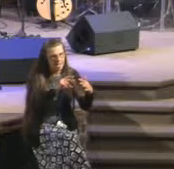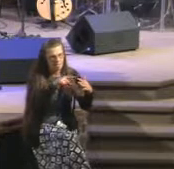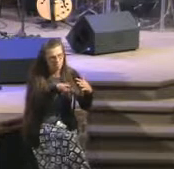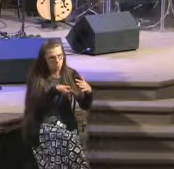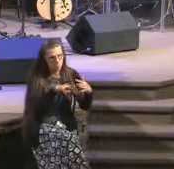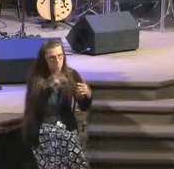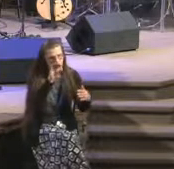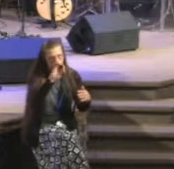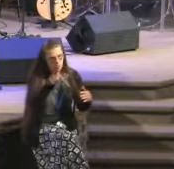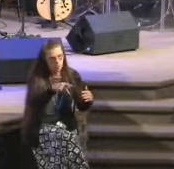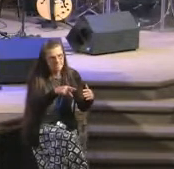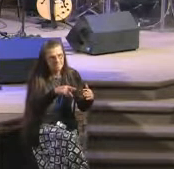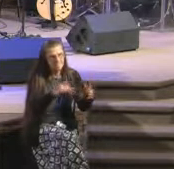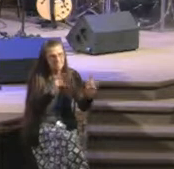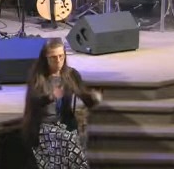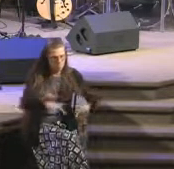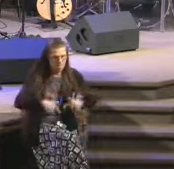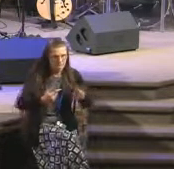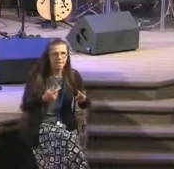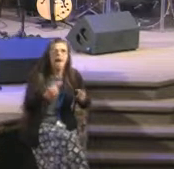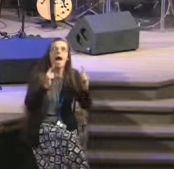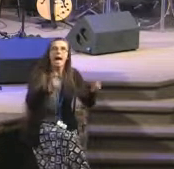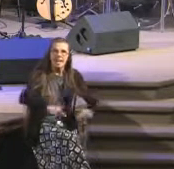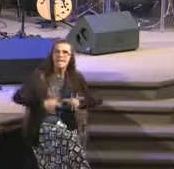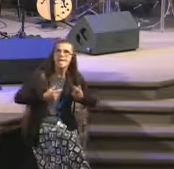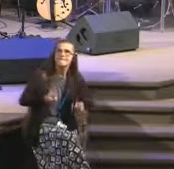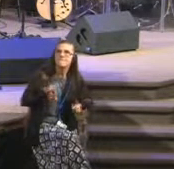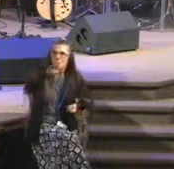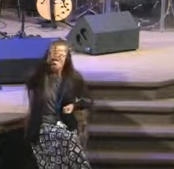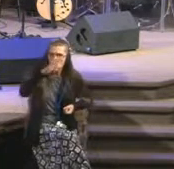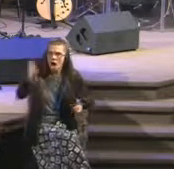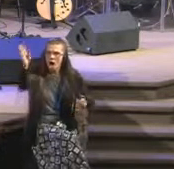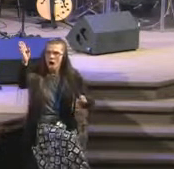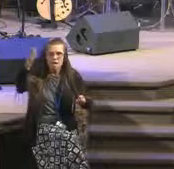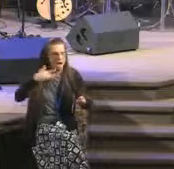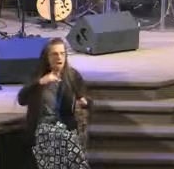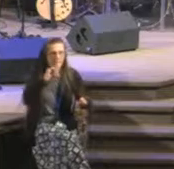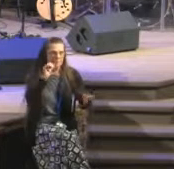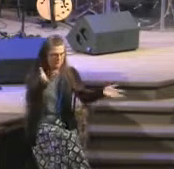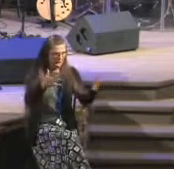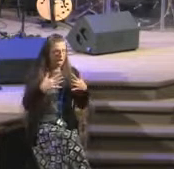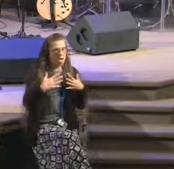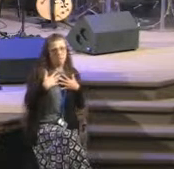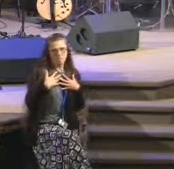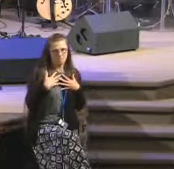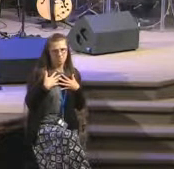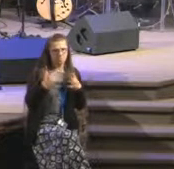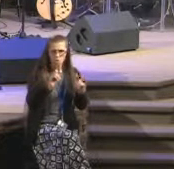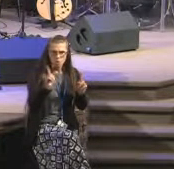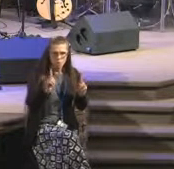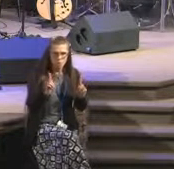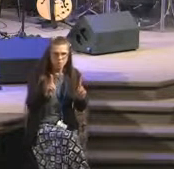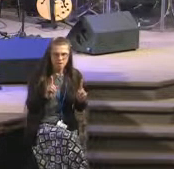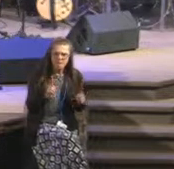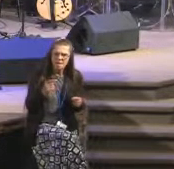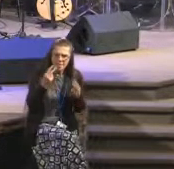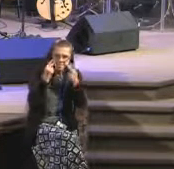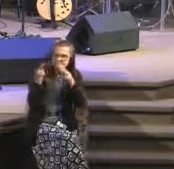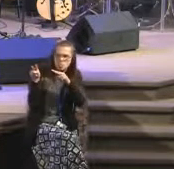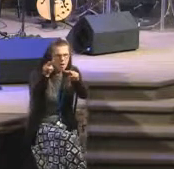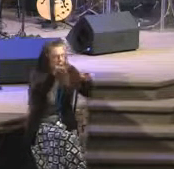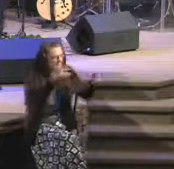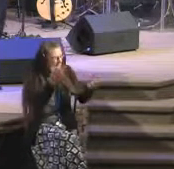subjected, a life that is, I live for God and not for my own pleasure. But they see what everybody else is getting. They see what